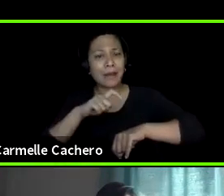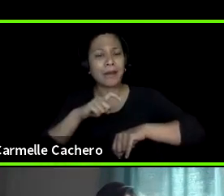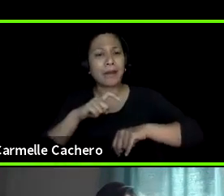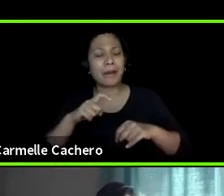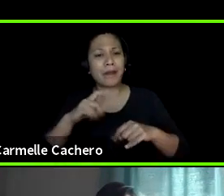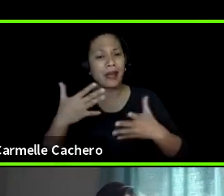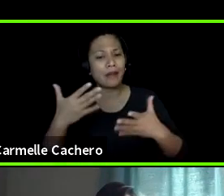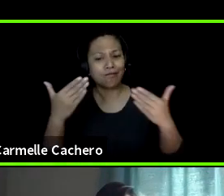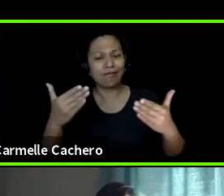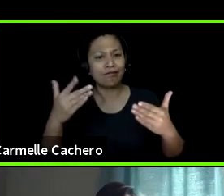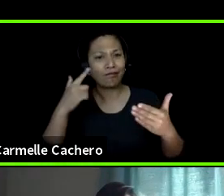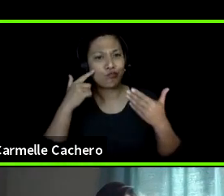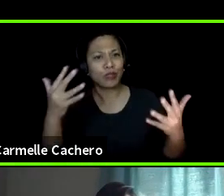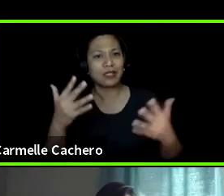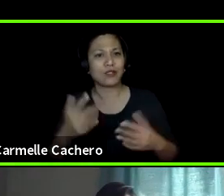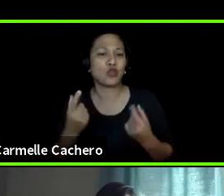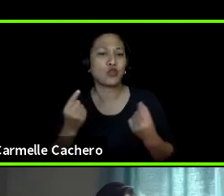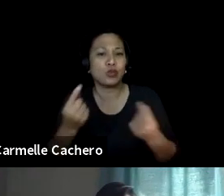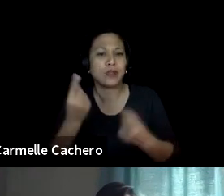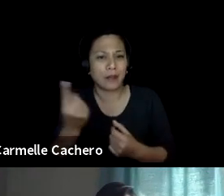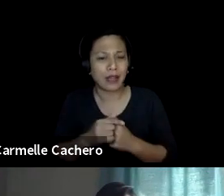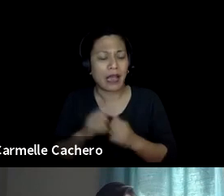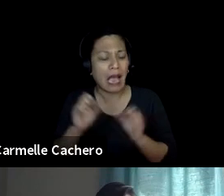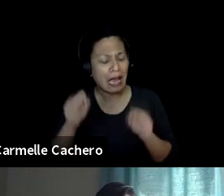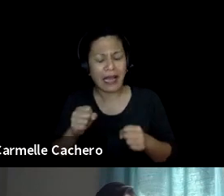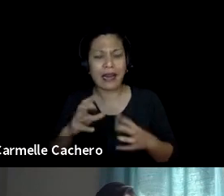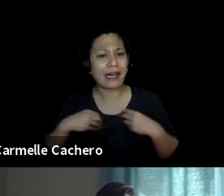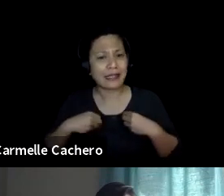take a risk of making a mistake.